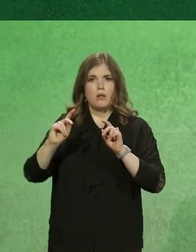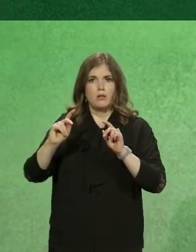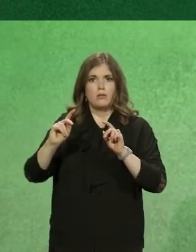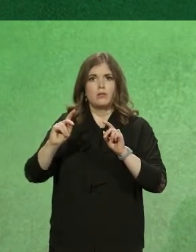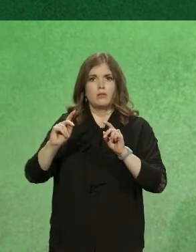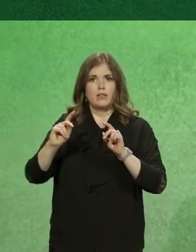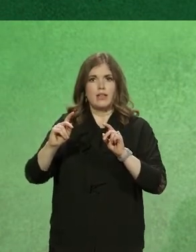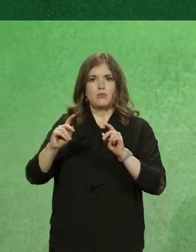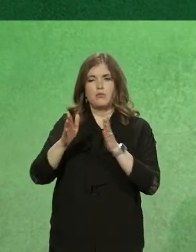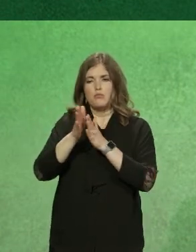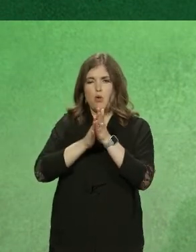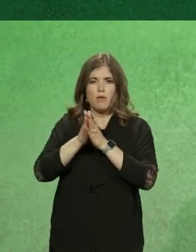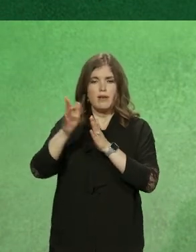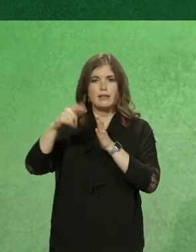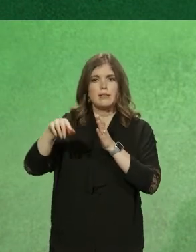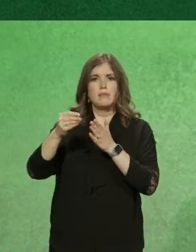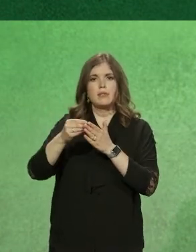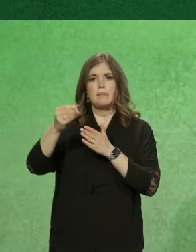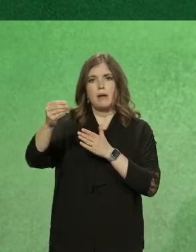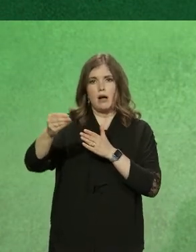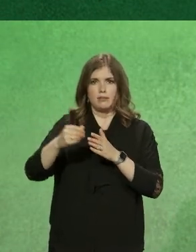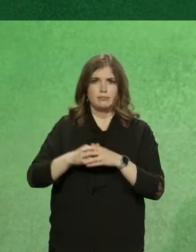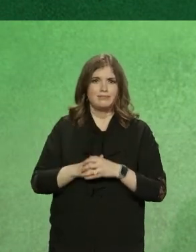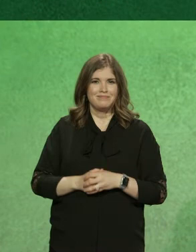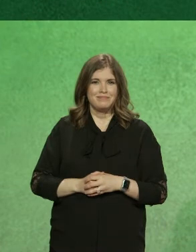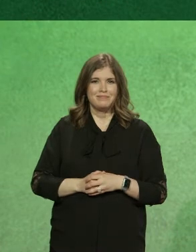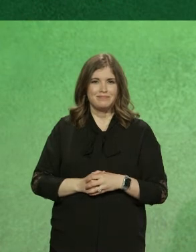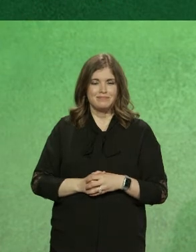them to go in for the product.